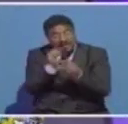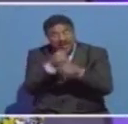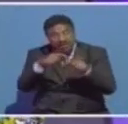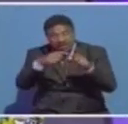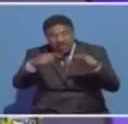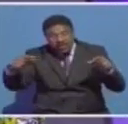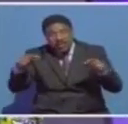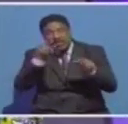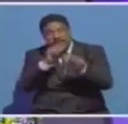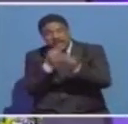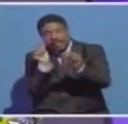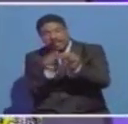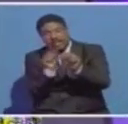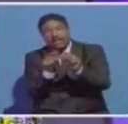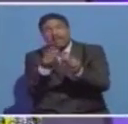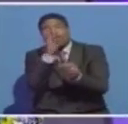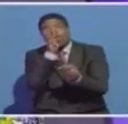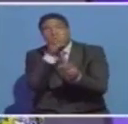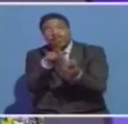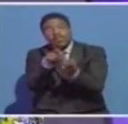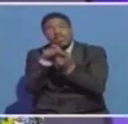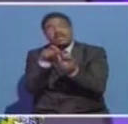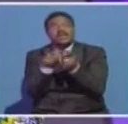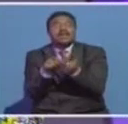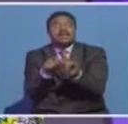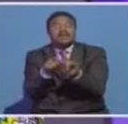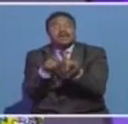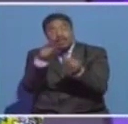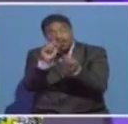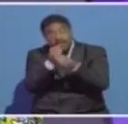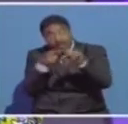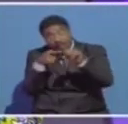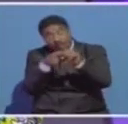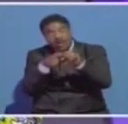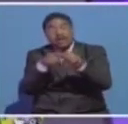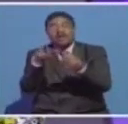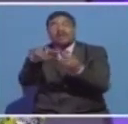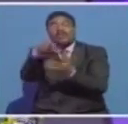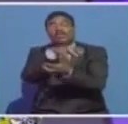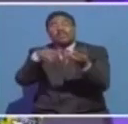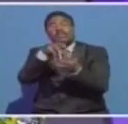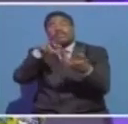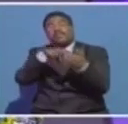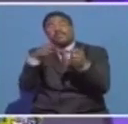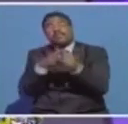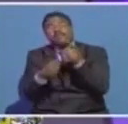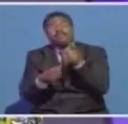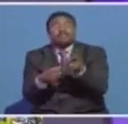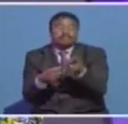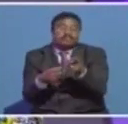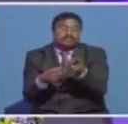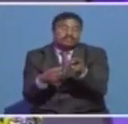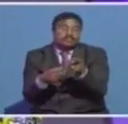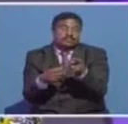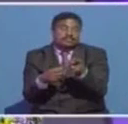have nearer access to the water. It disturbs the whole community. They may, at individual level,